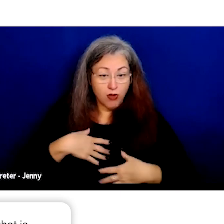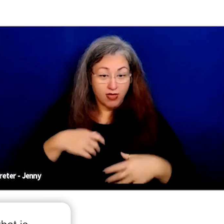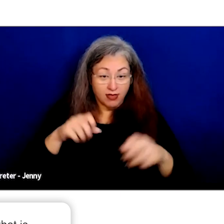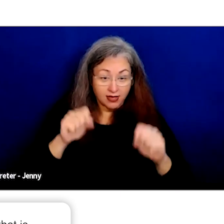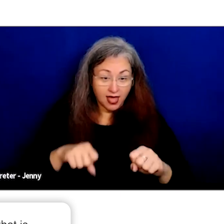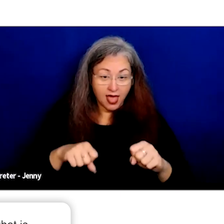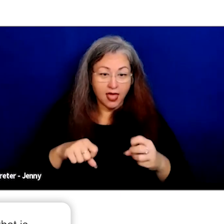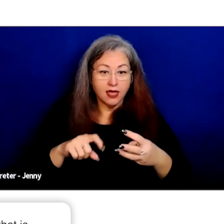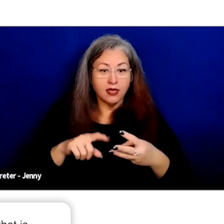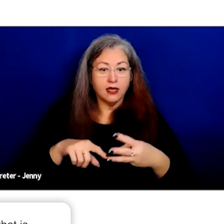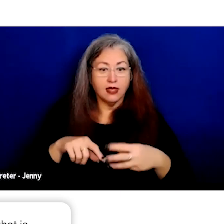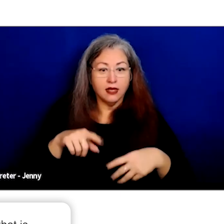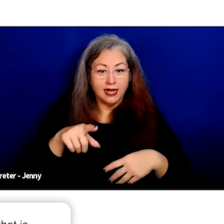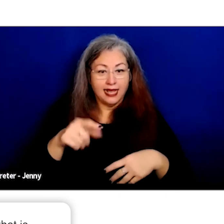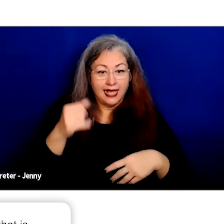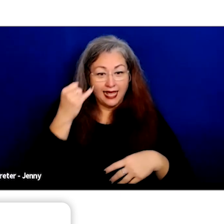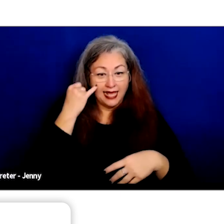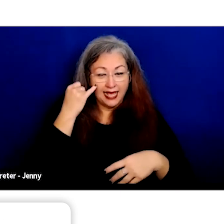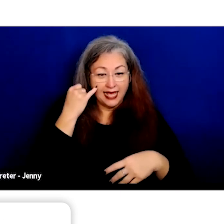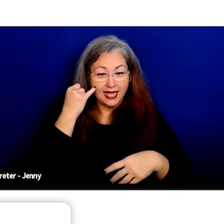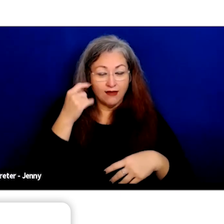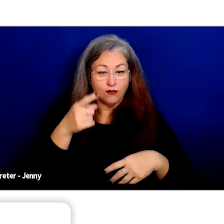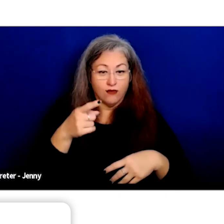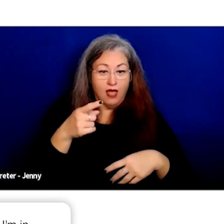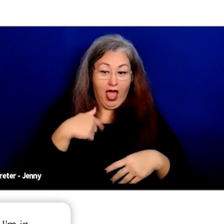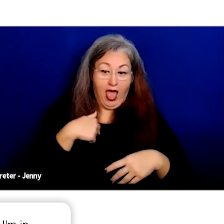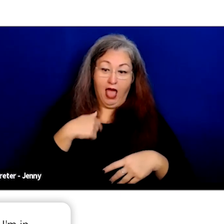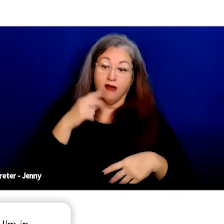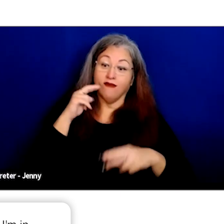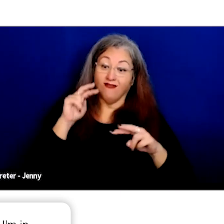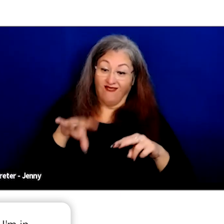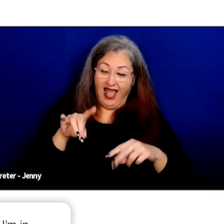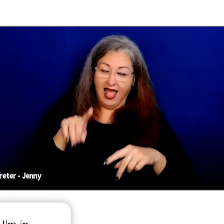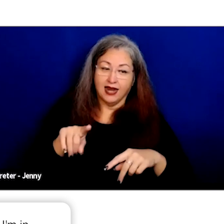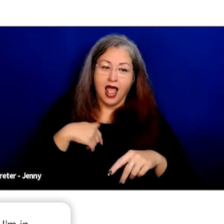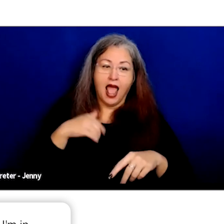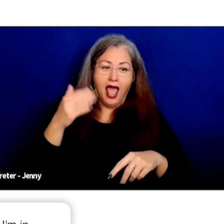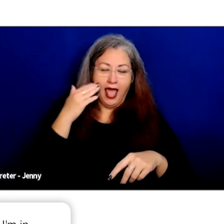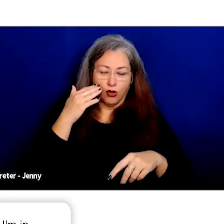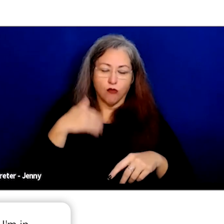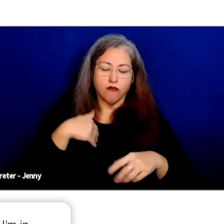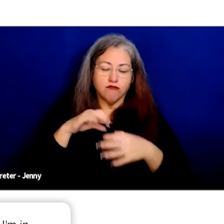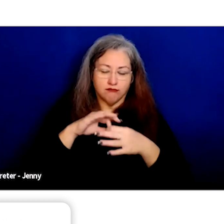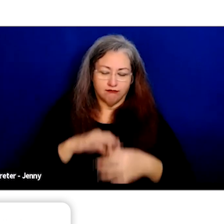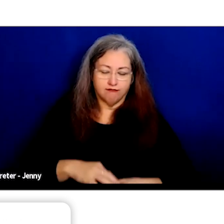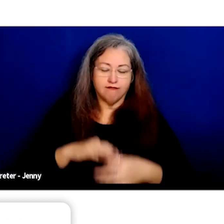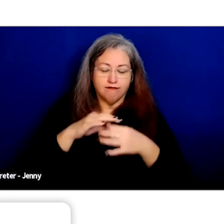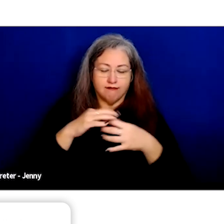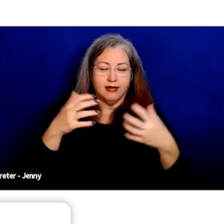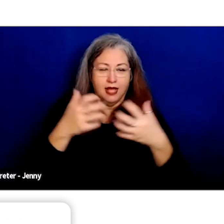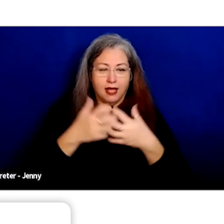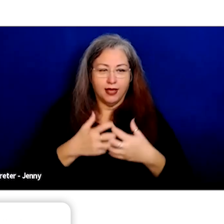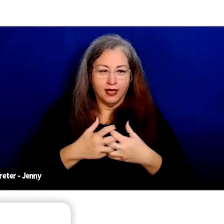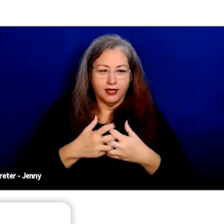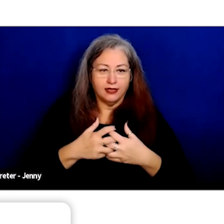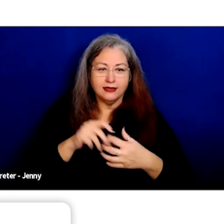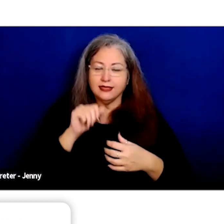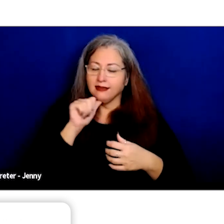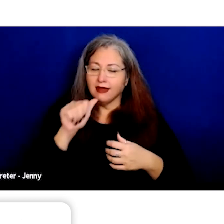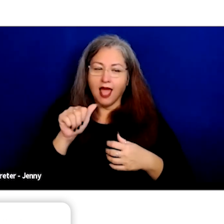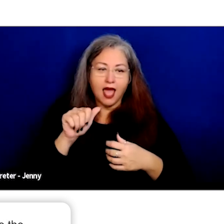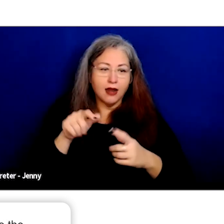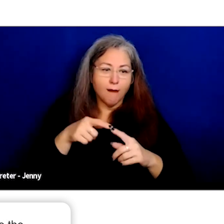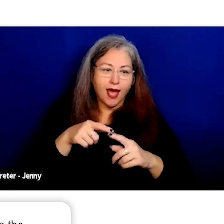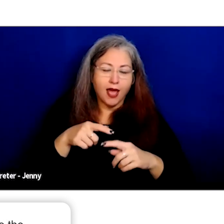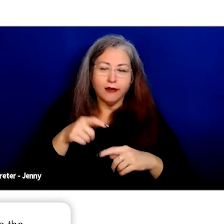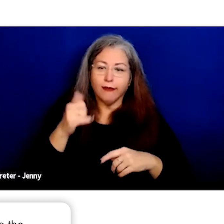When that is present for me, that's when I know I'm in alignment. Less about, the phone